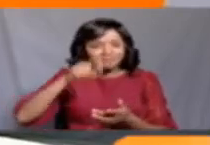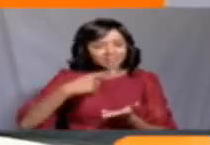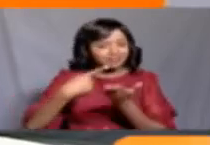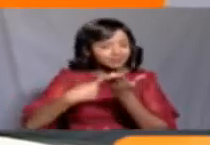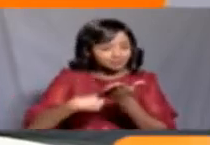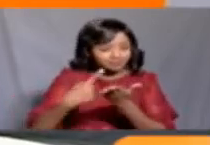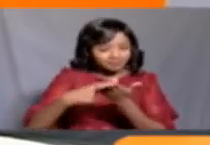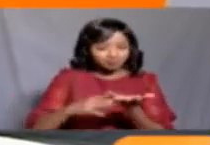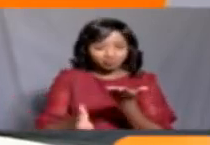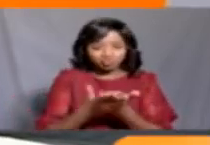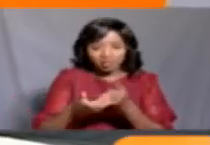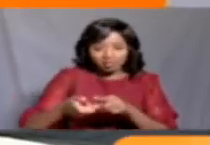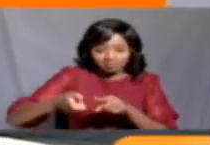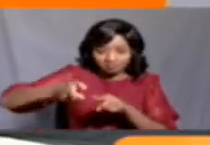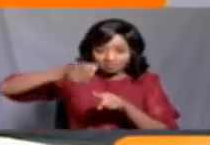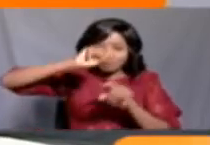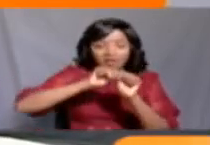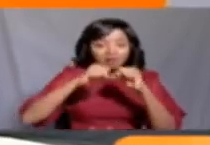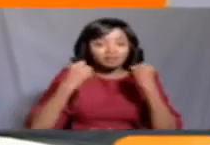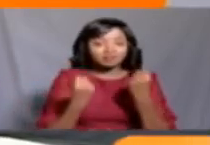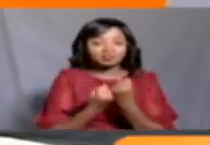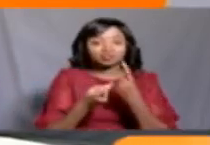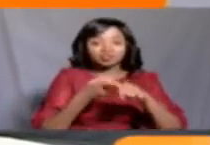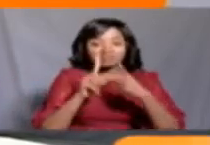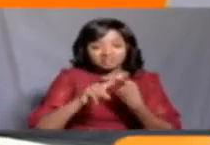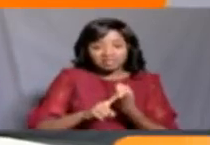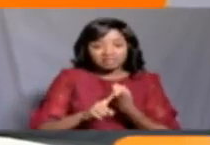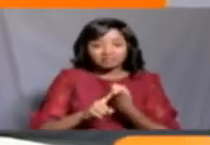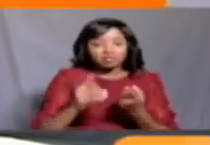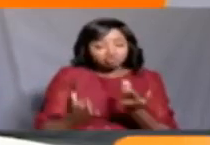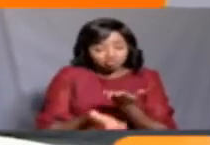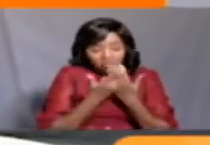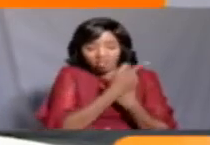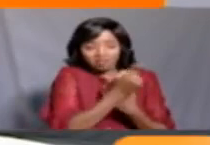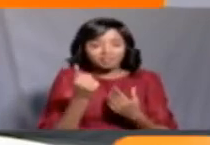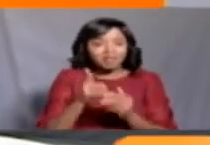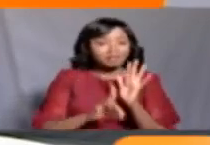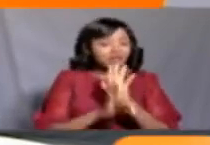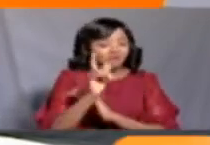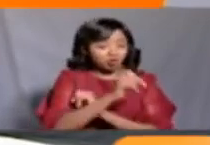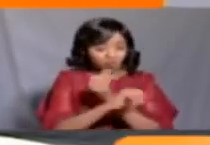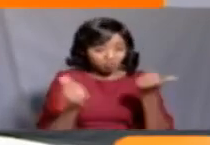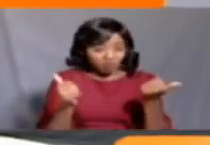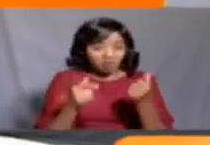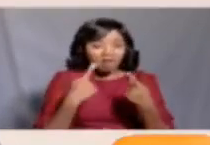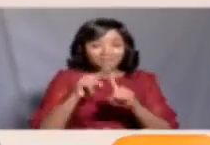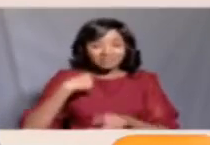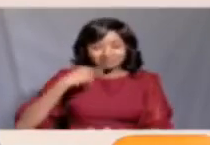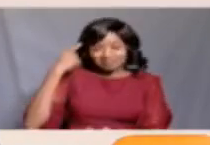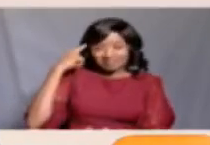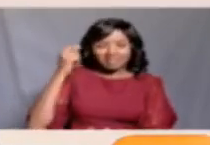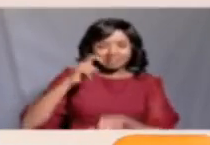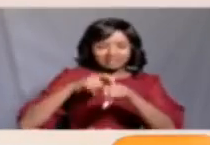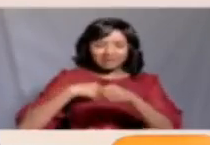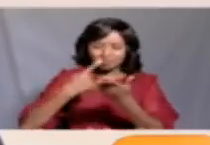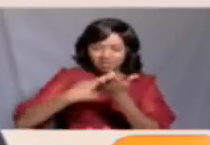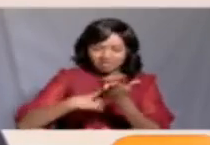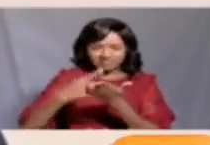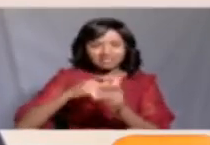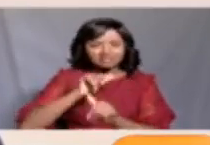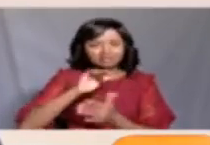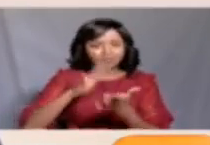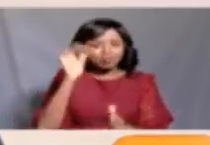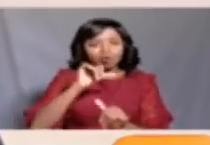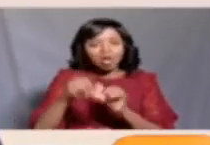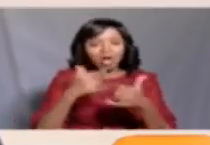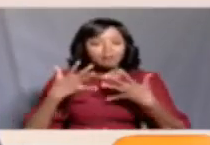in increasing the social standing of our people for us to say that we're developing very well. I think the more we talk about things, and I know the government